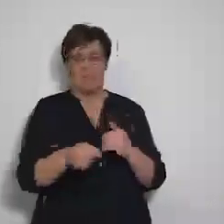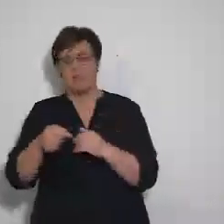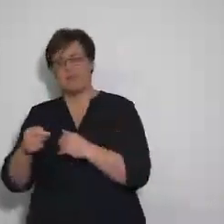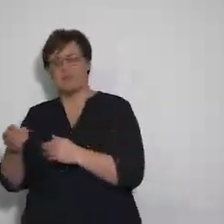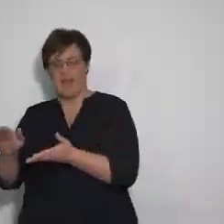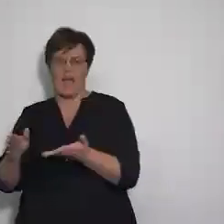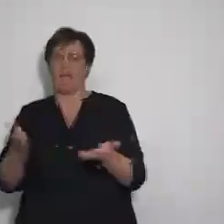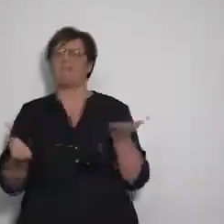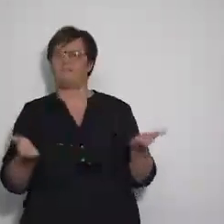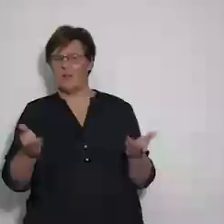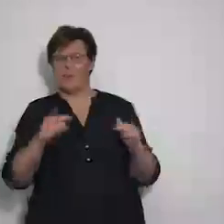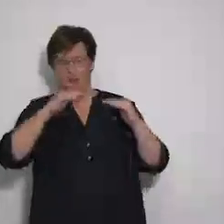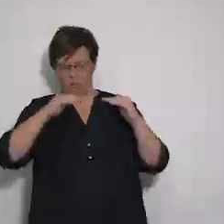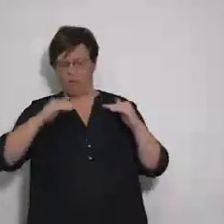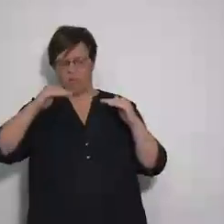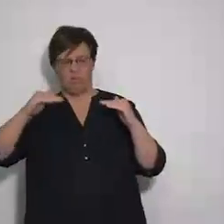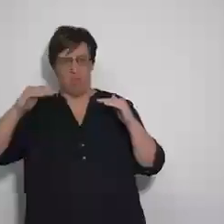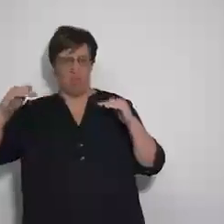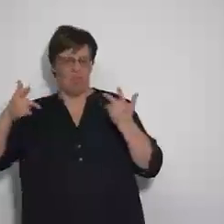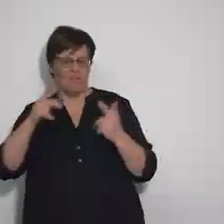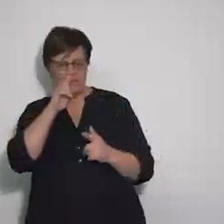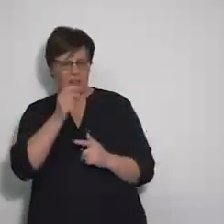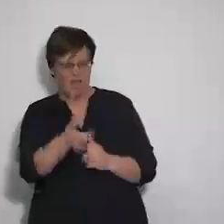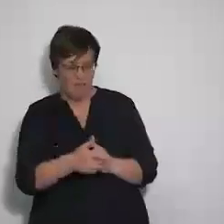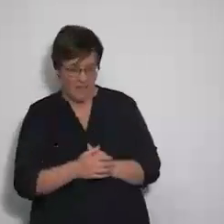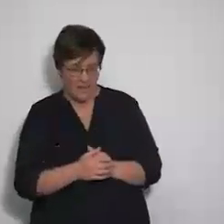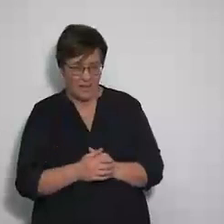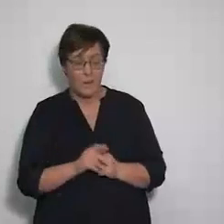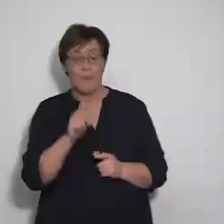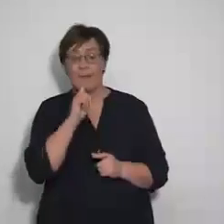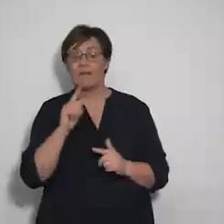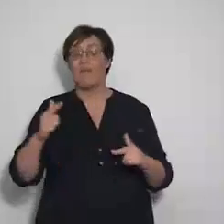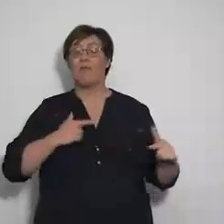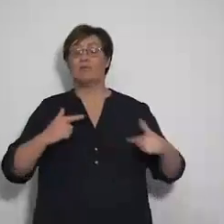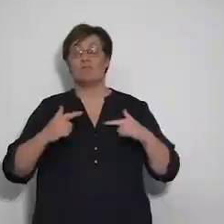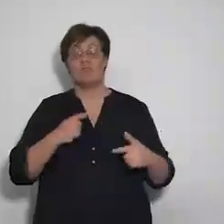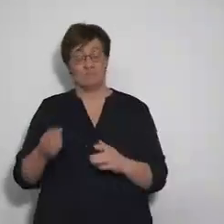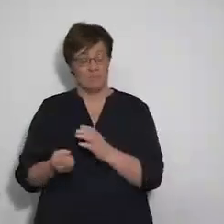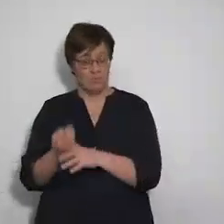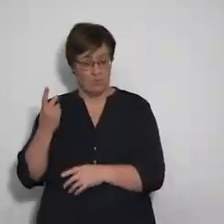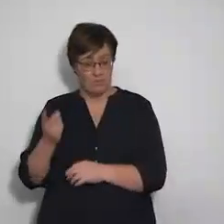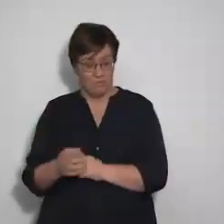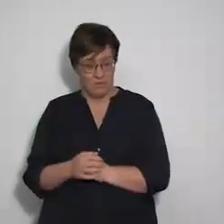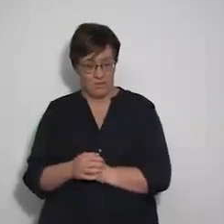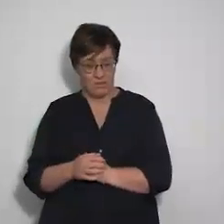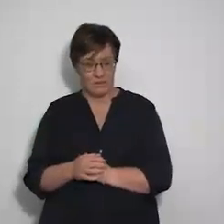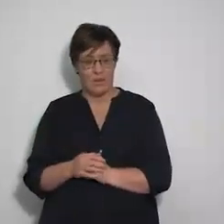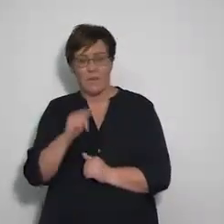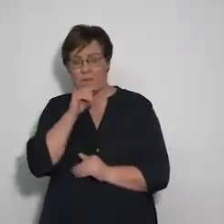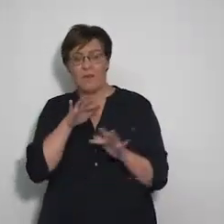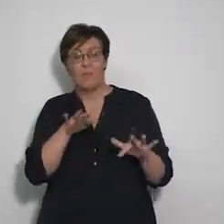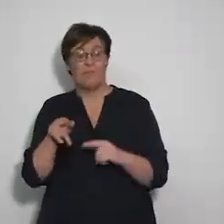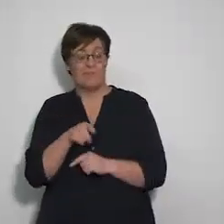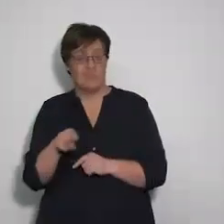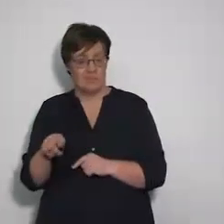or fluctuations, but basically what we're seeing with logistic growth is